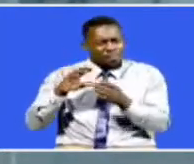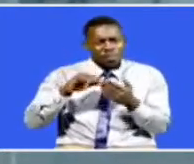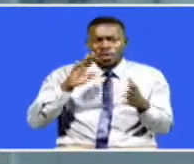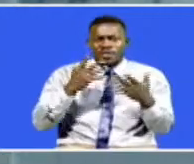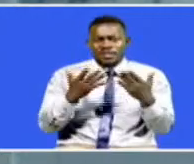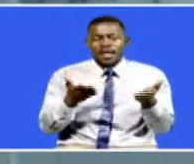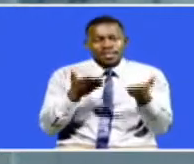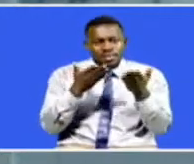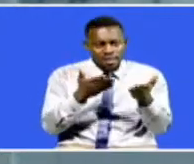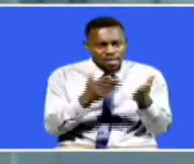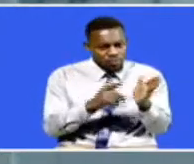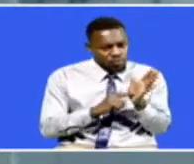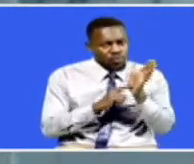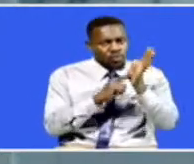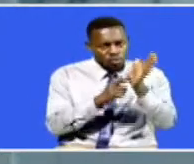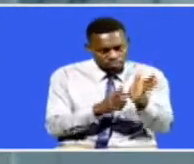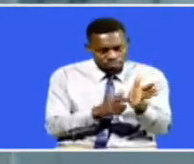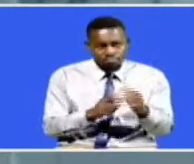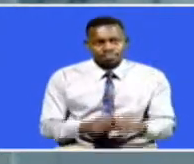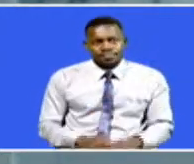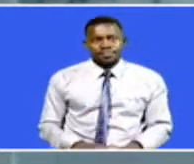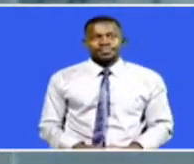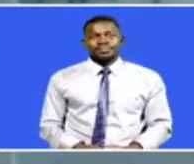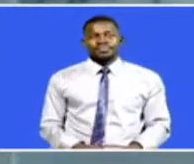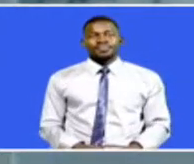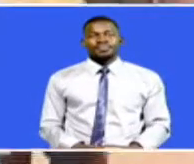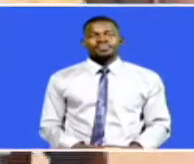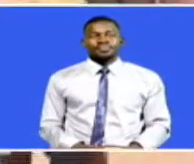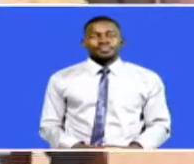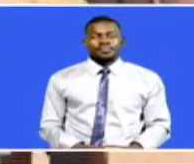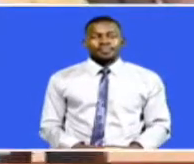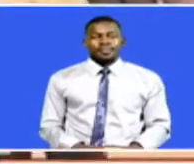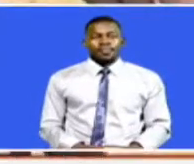offer, as Tobias Chanji now reports.